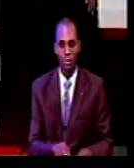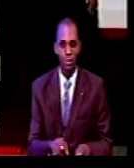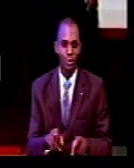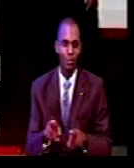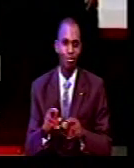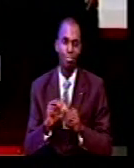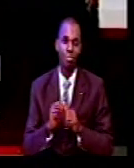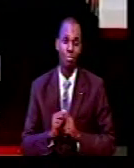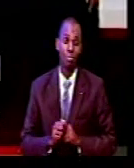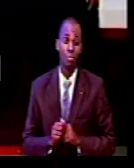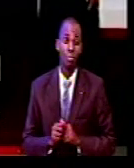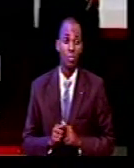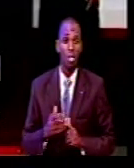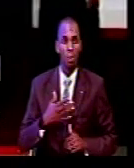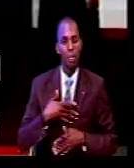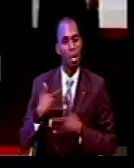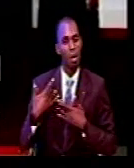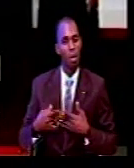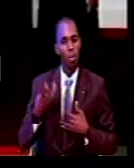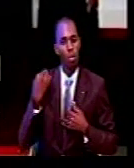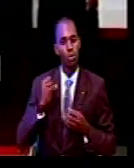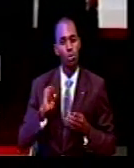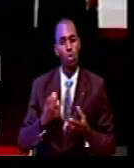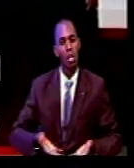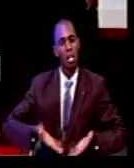traveled, and a long, lonely